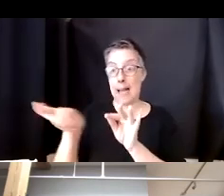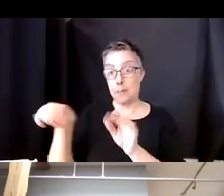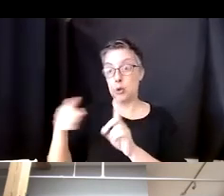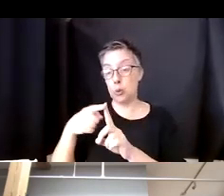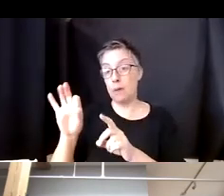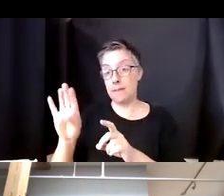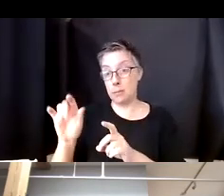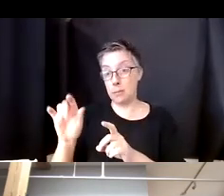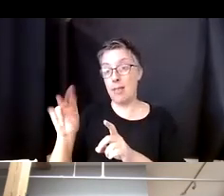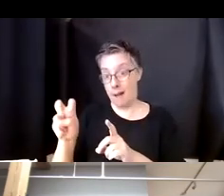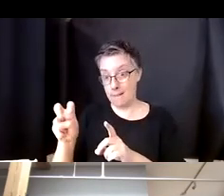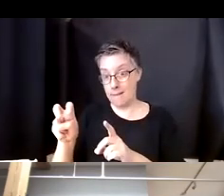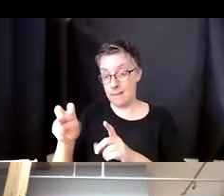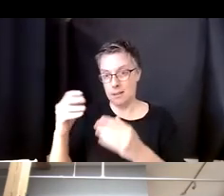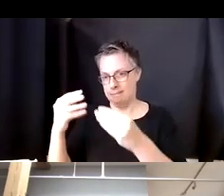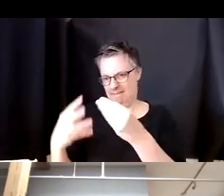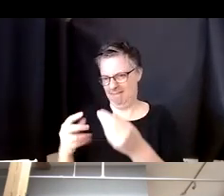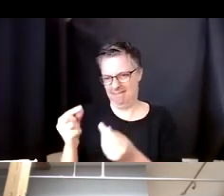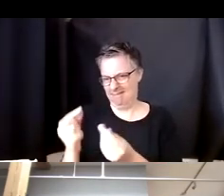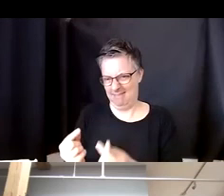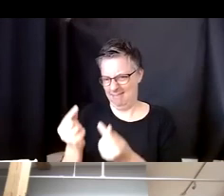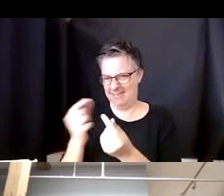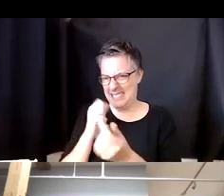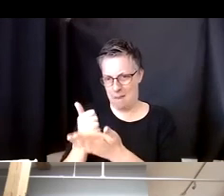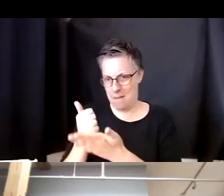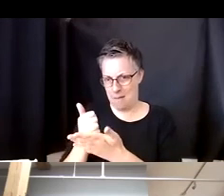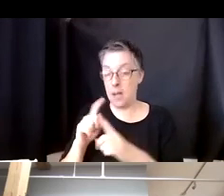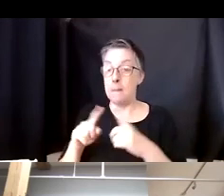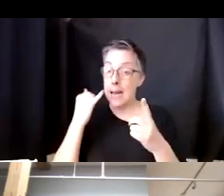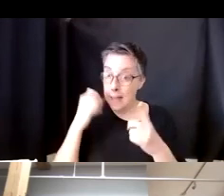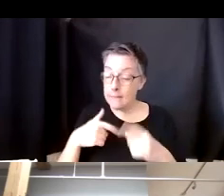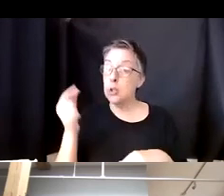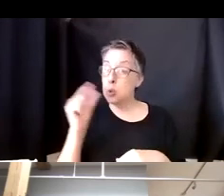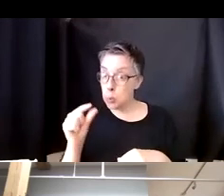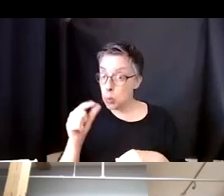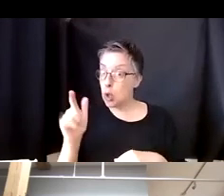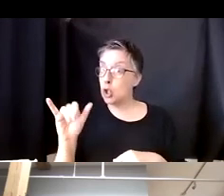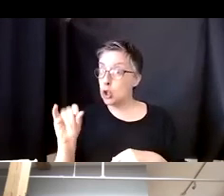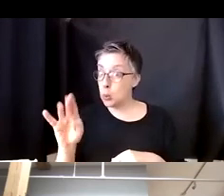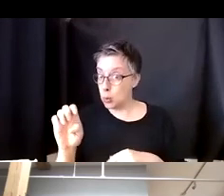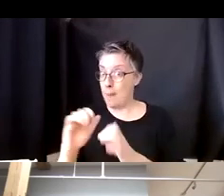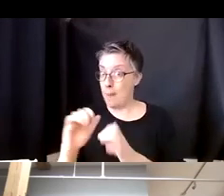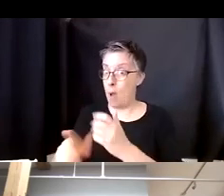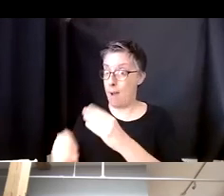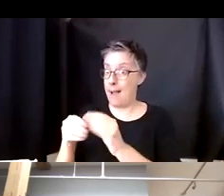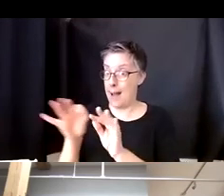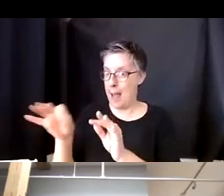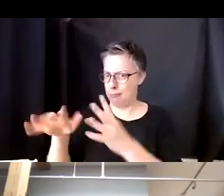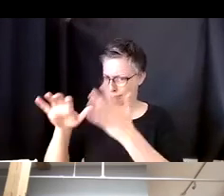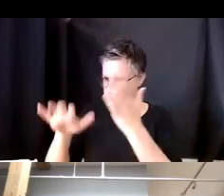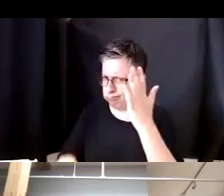Facebook? It's really sort of vague. But if you Google for YouTube, how to add caption to YouTube, there's really a lot of